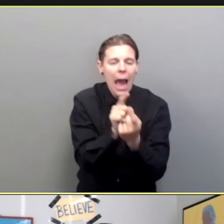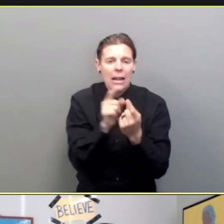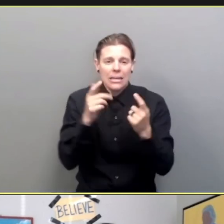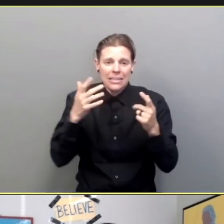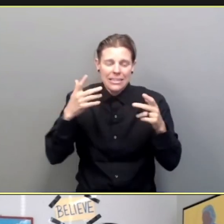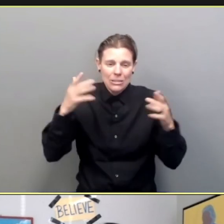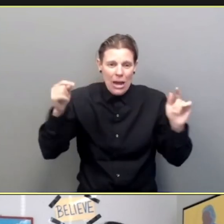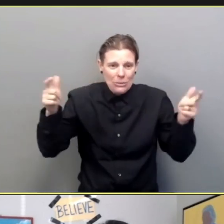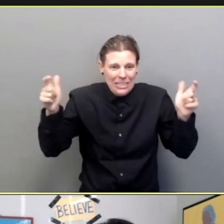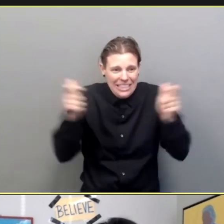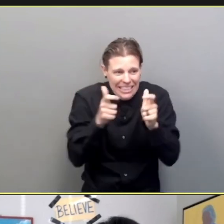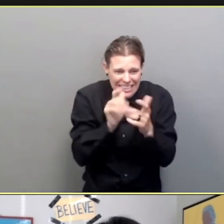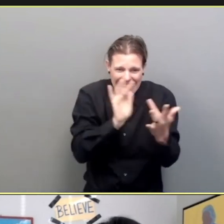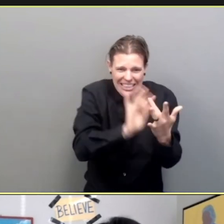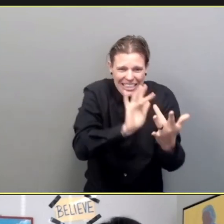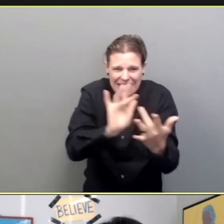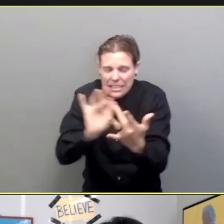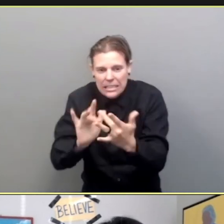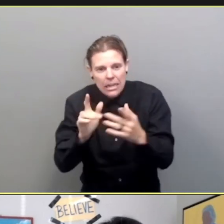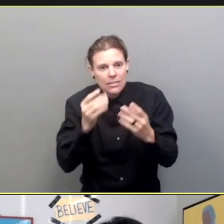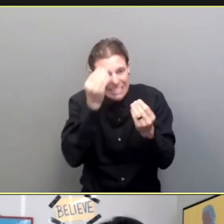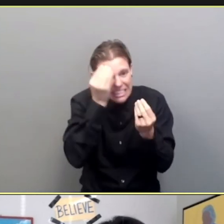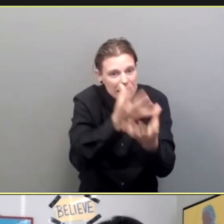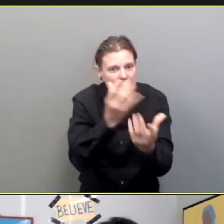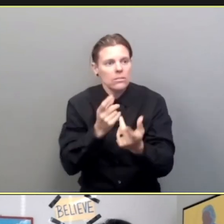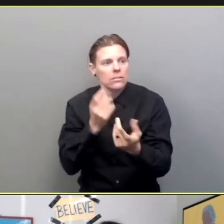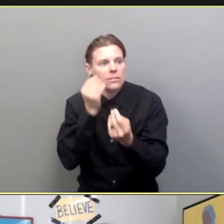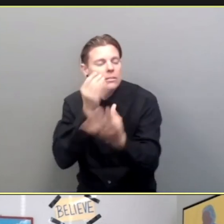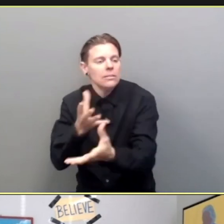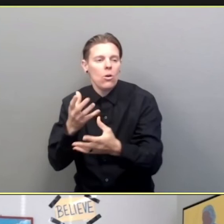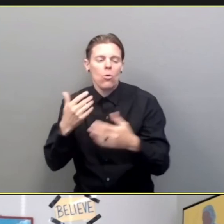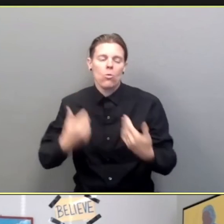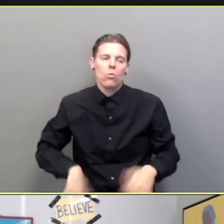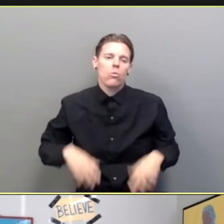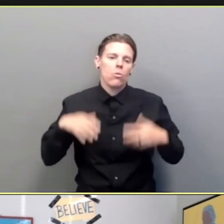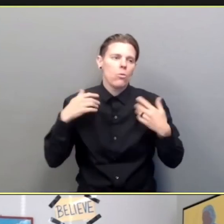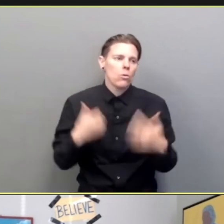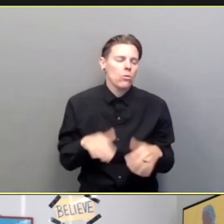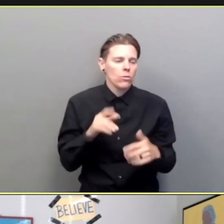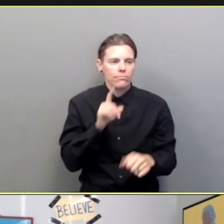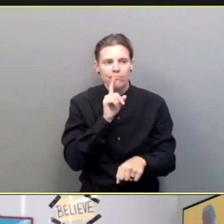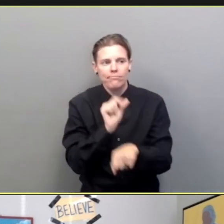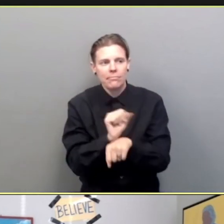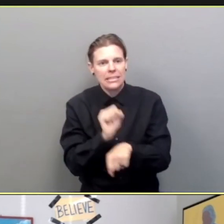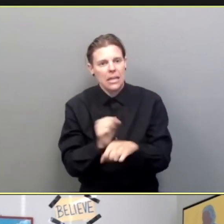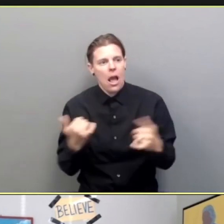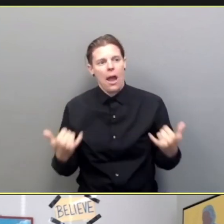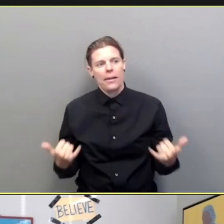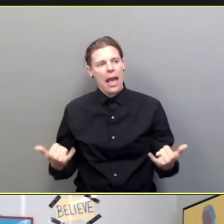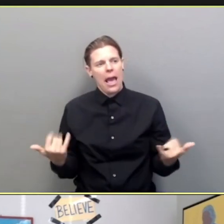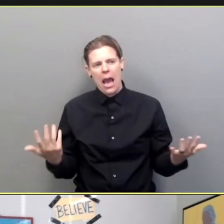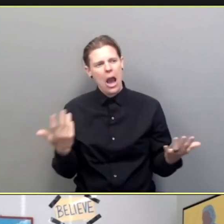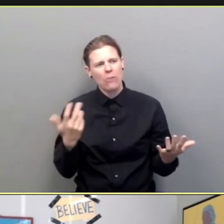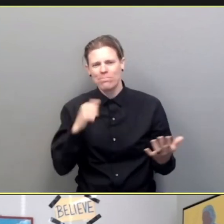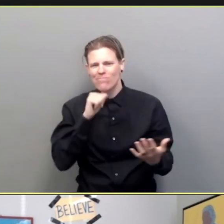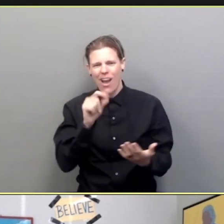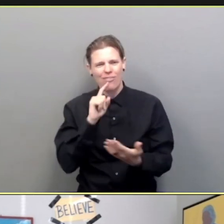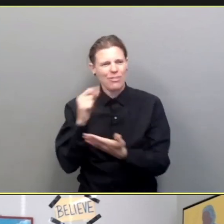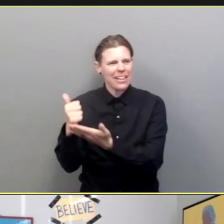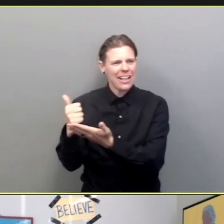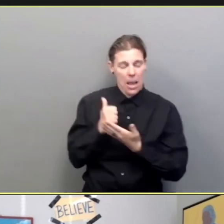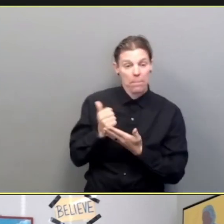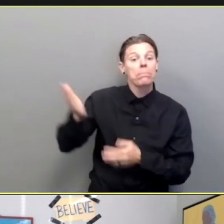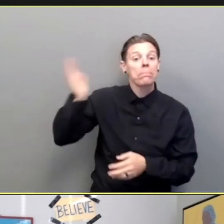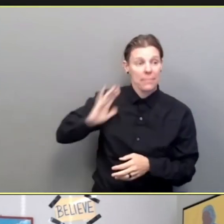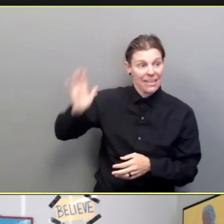at this point in time are actionable. Really early on, it was useful data to get a